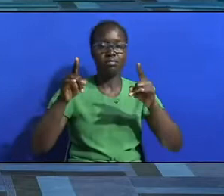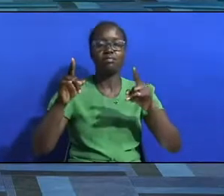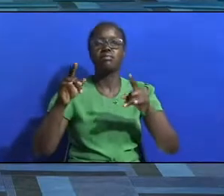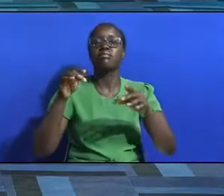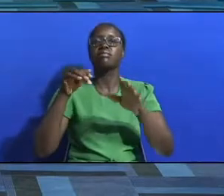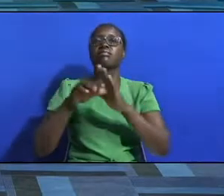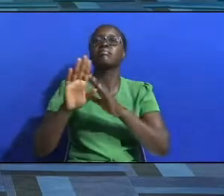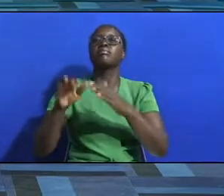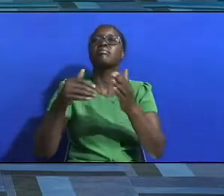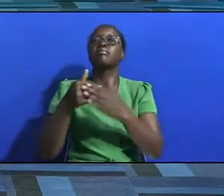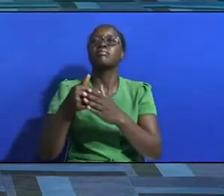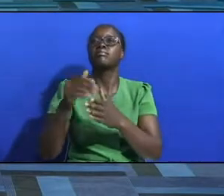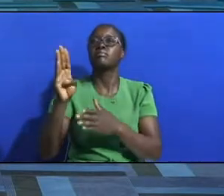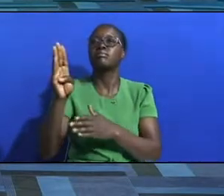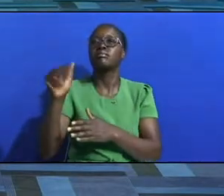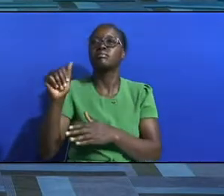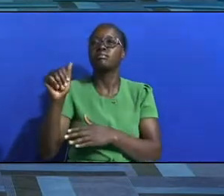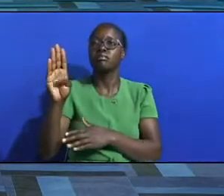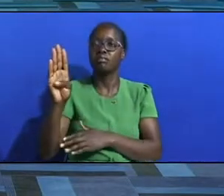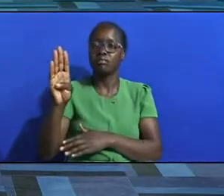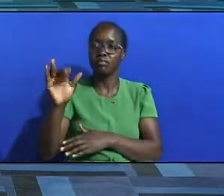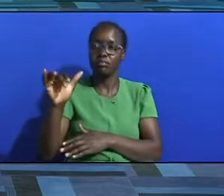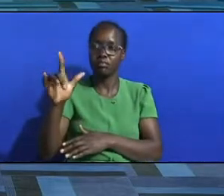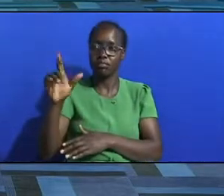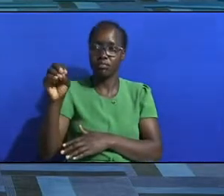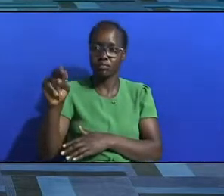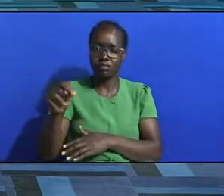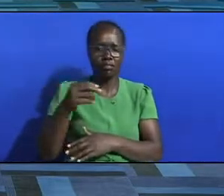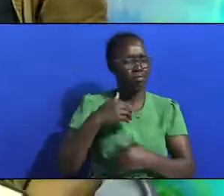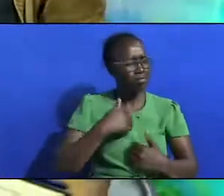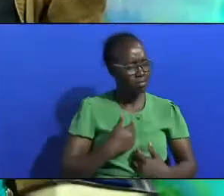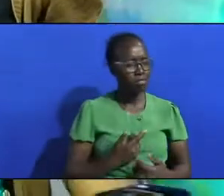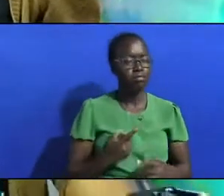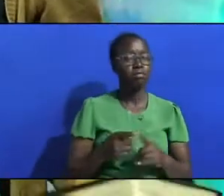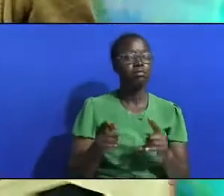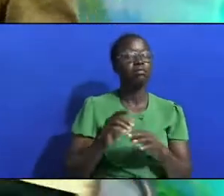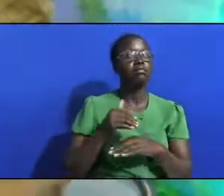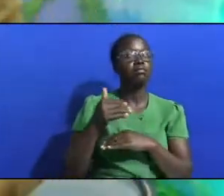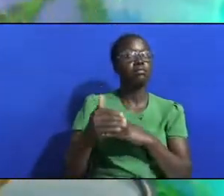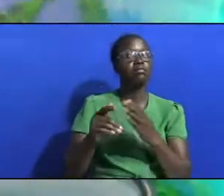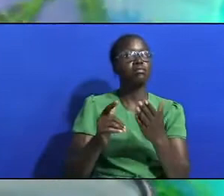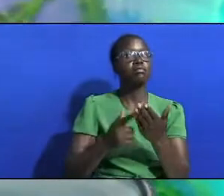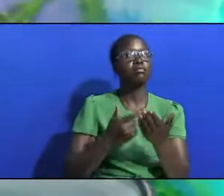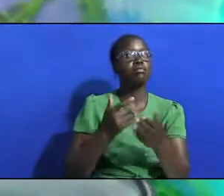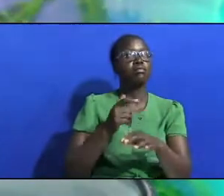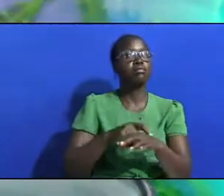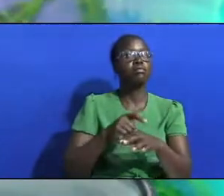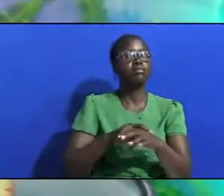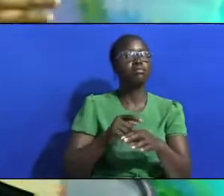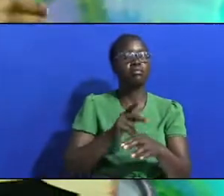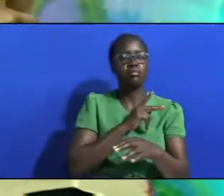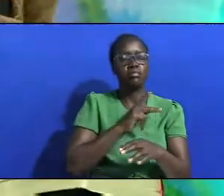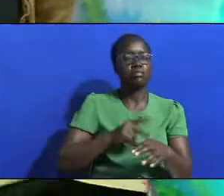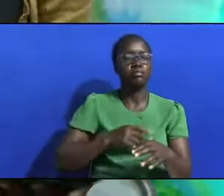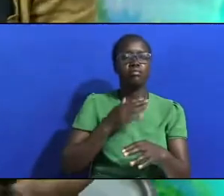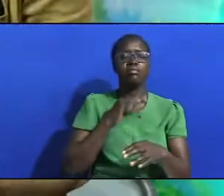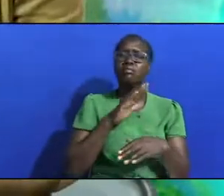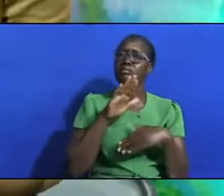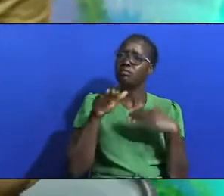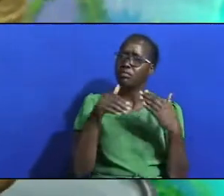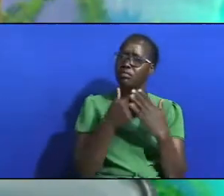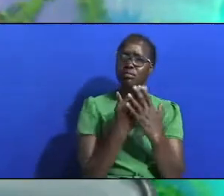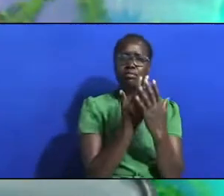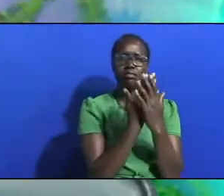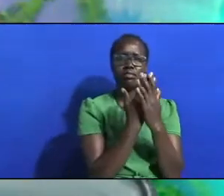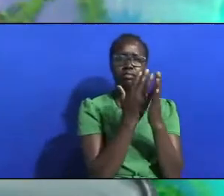tired, but after some time, the king wanted all the prisoners